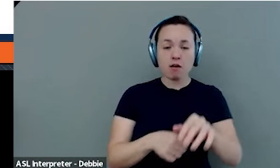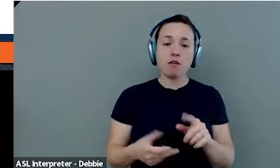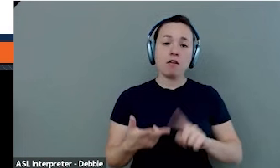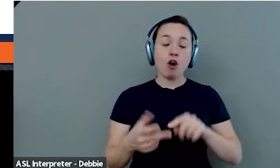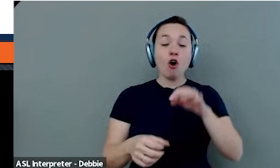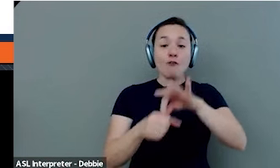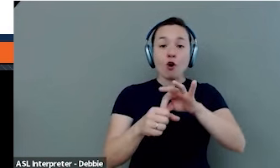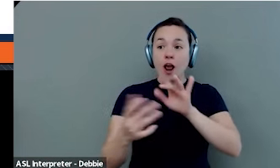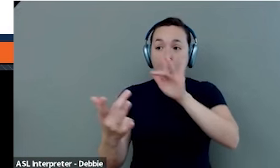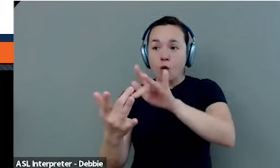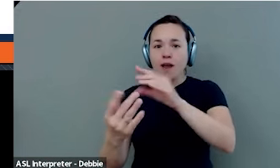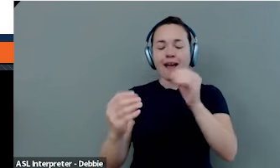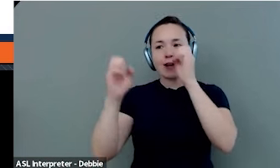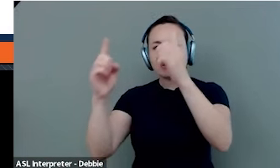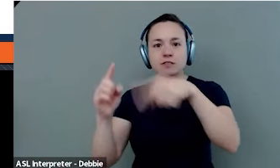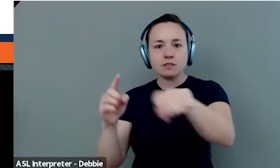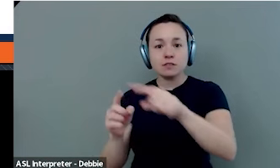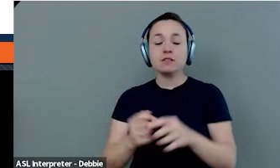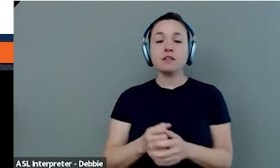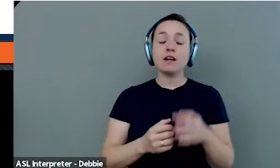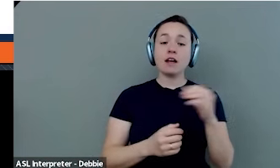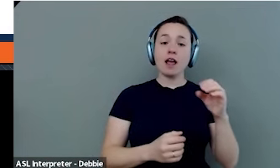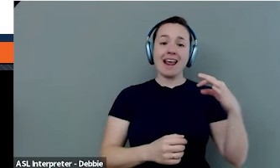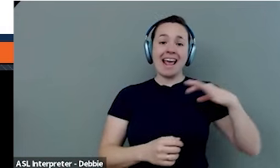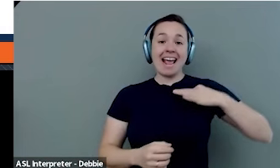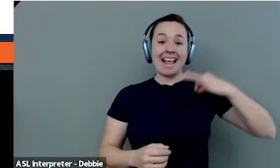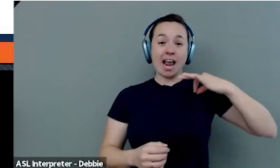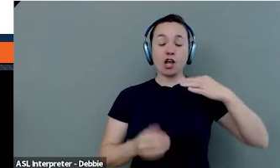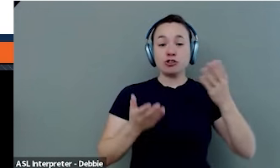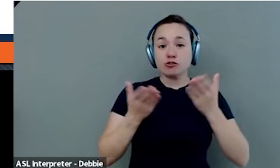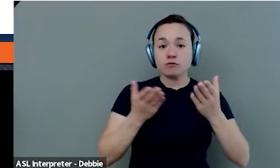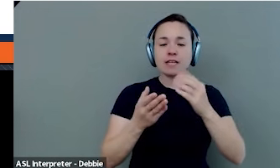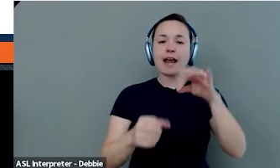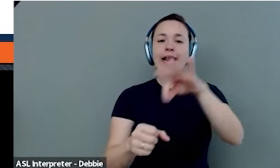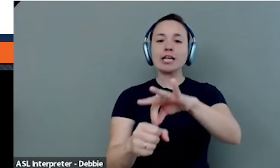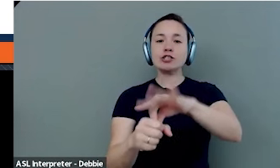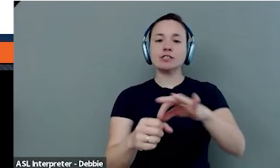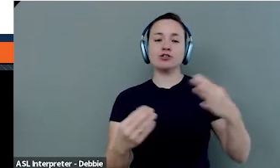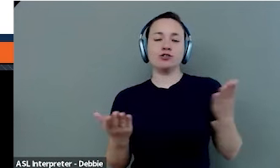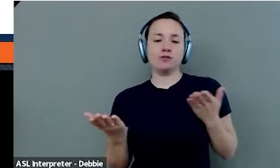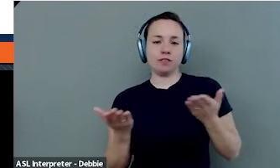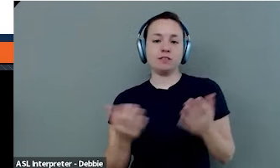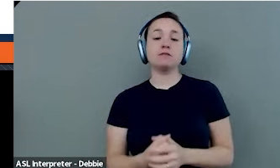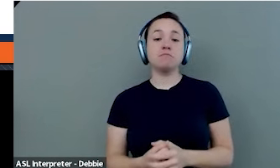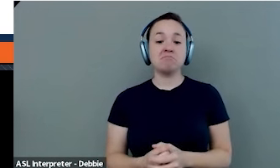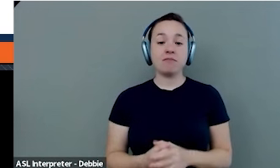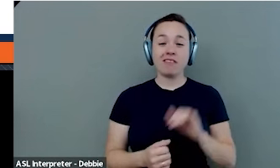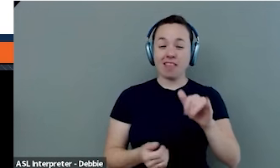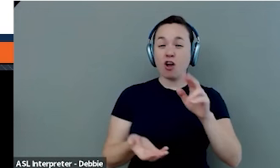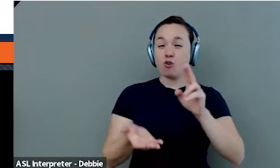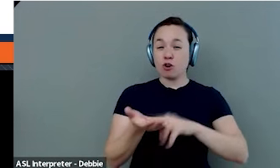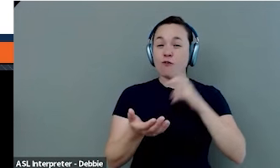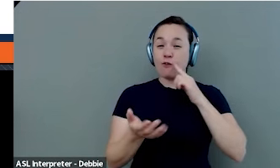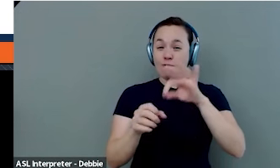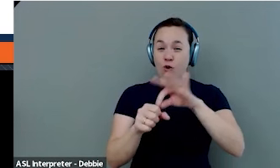and education, candidate services, and election services. The Registrar of Voters Department